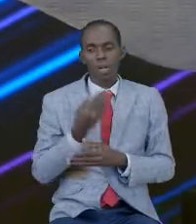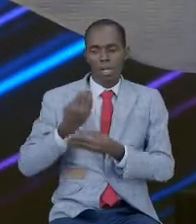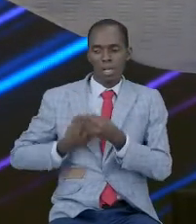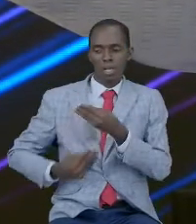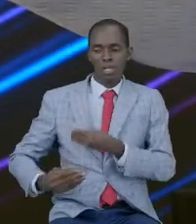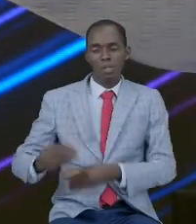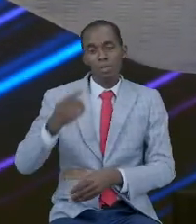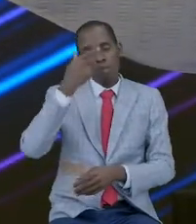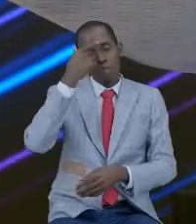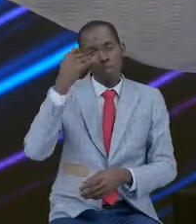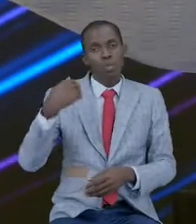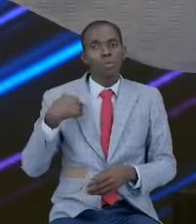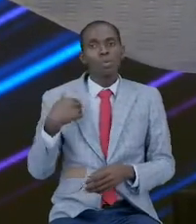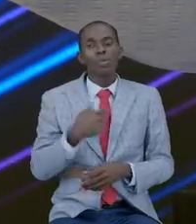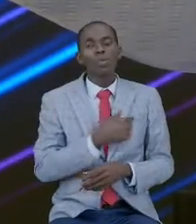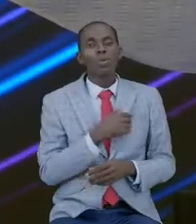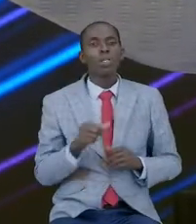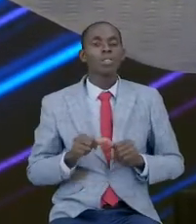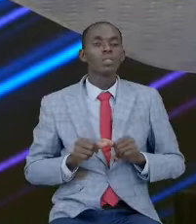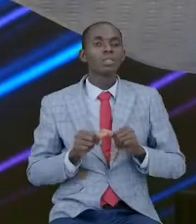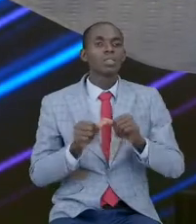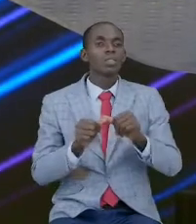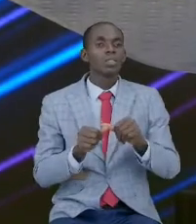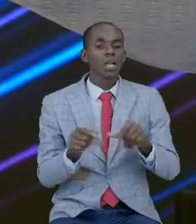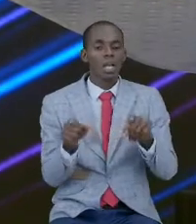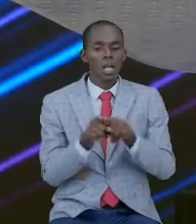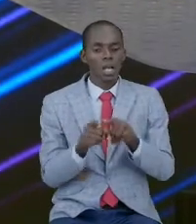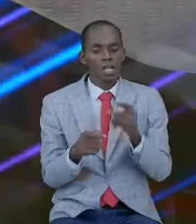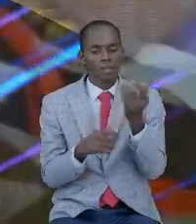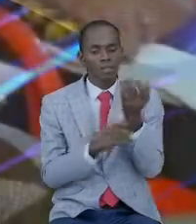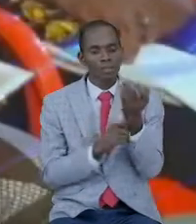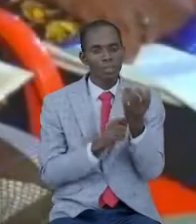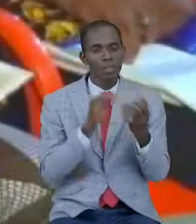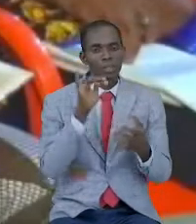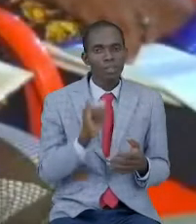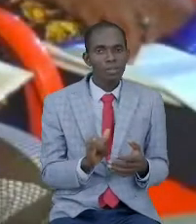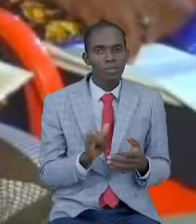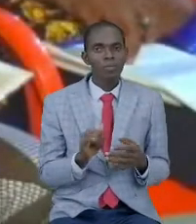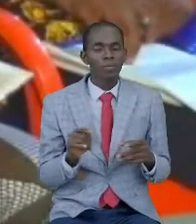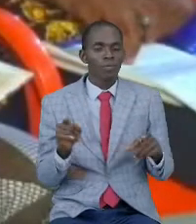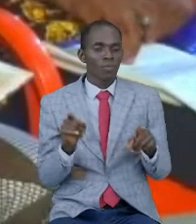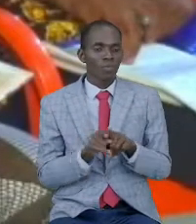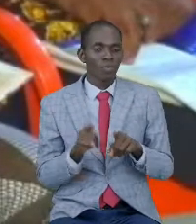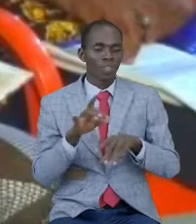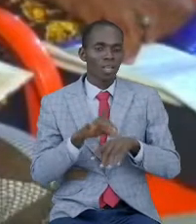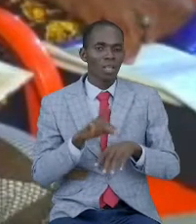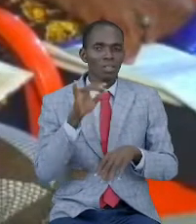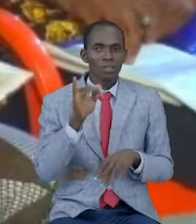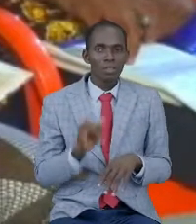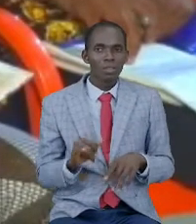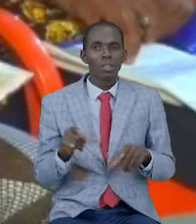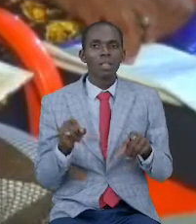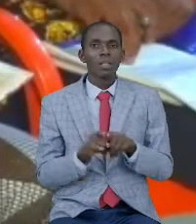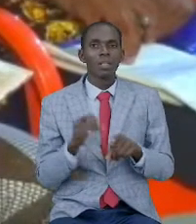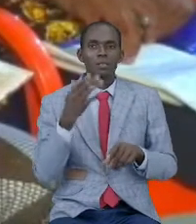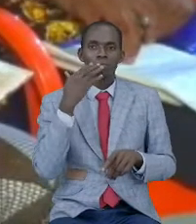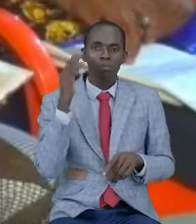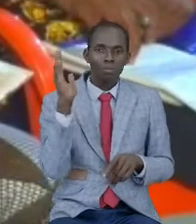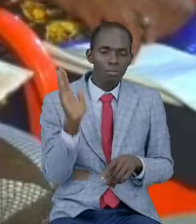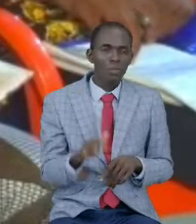remain as fleshly, carnal, evil,